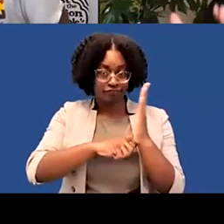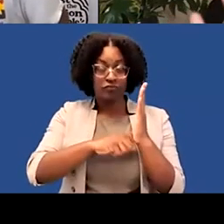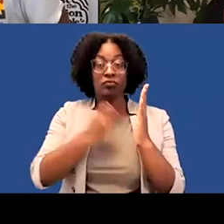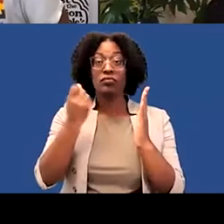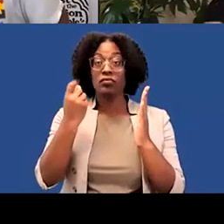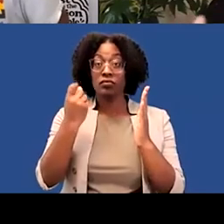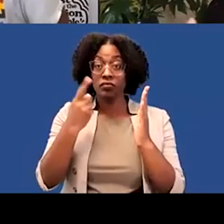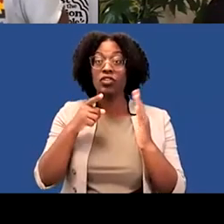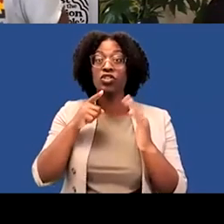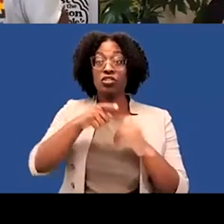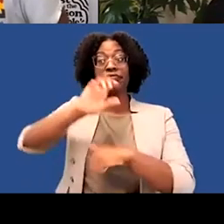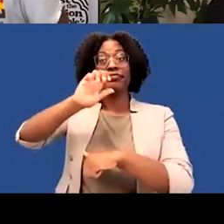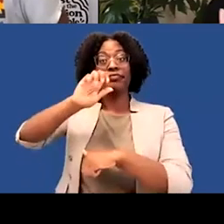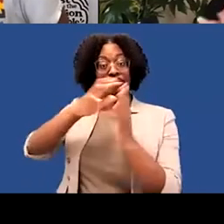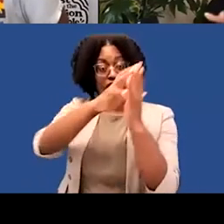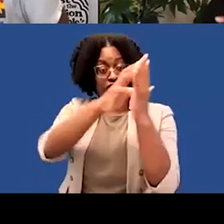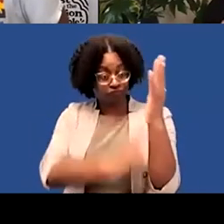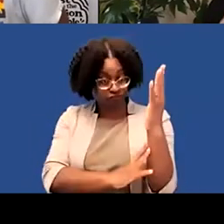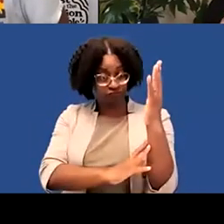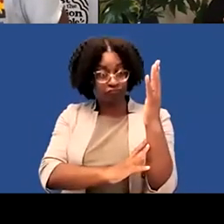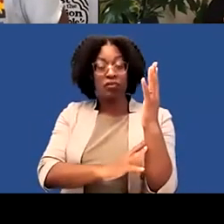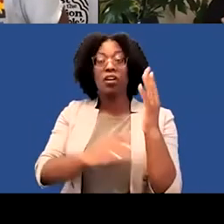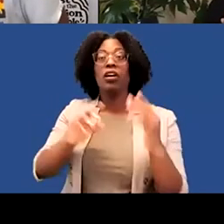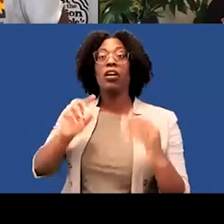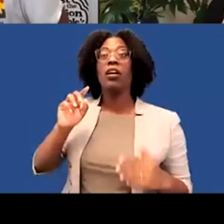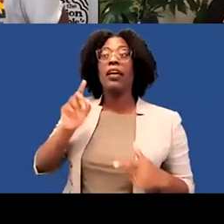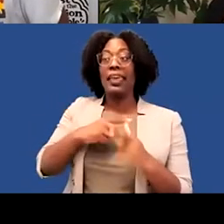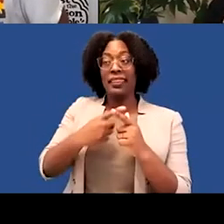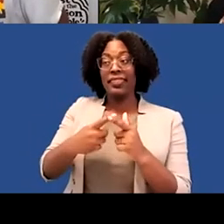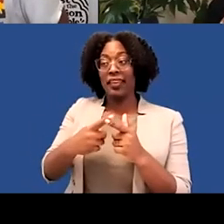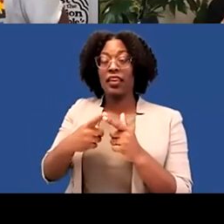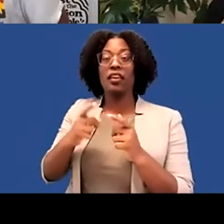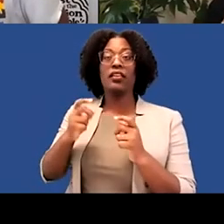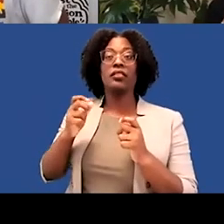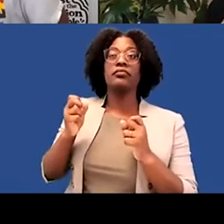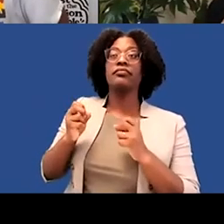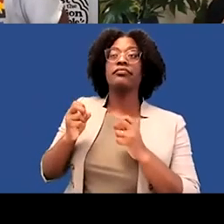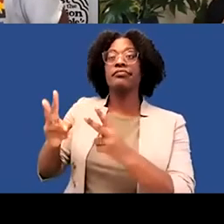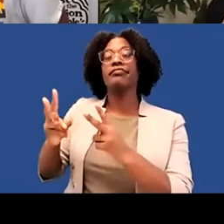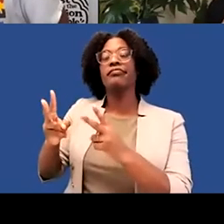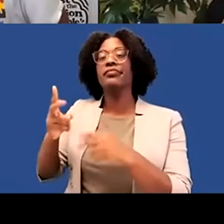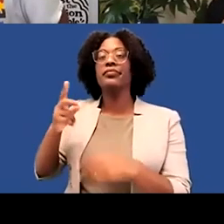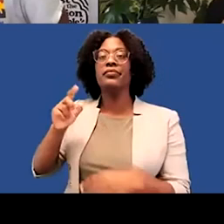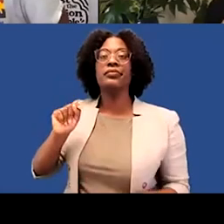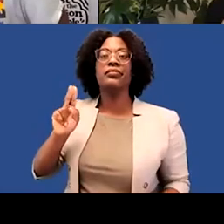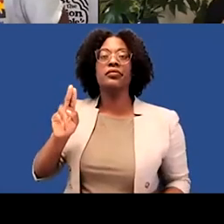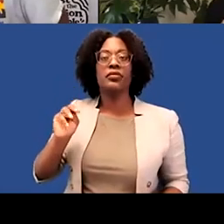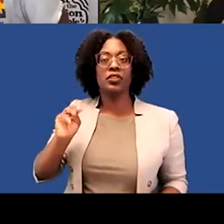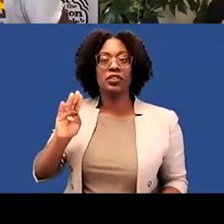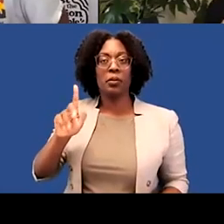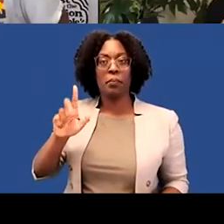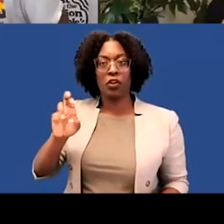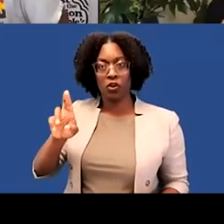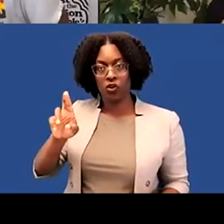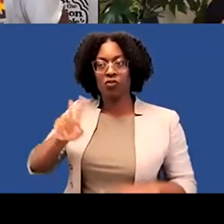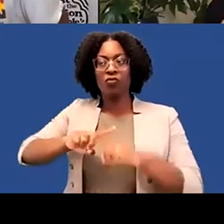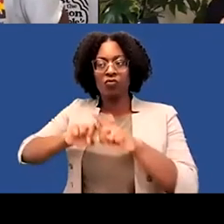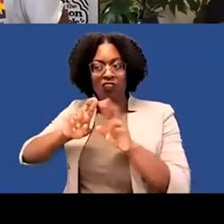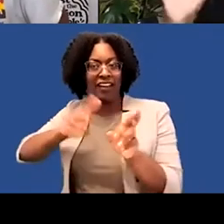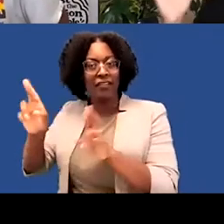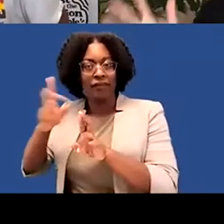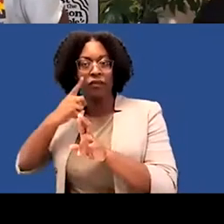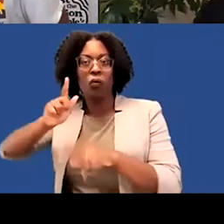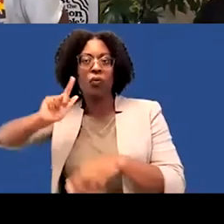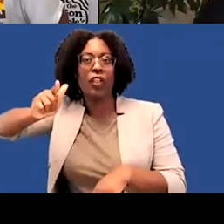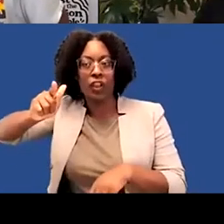it to publish before obviously the act had occurred. And I